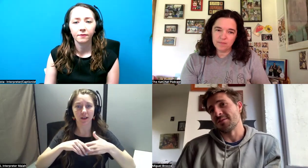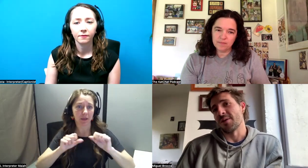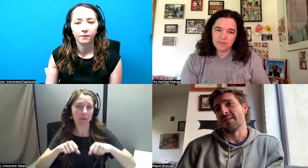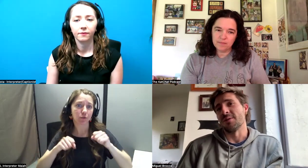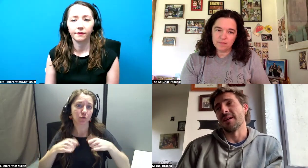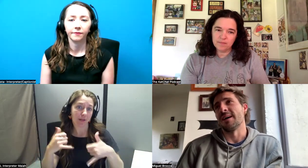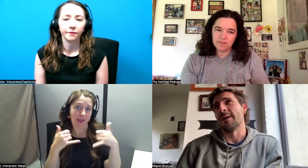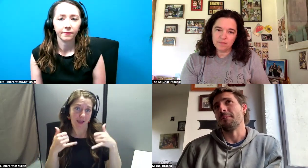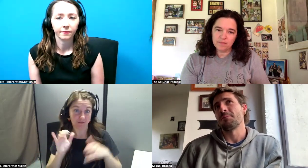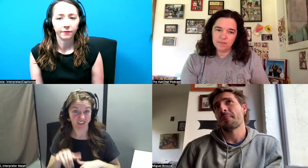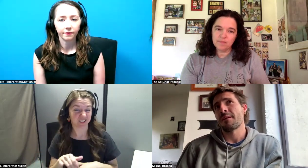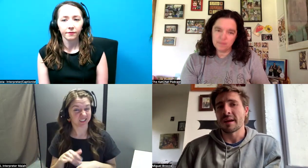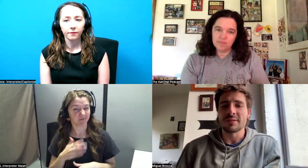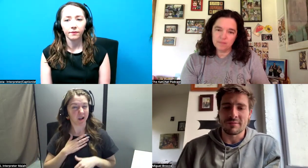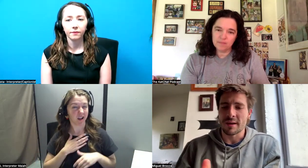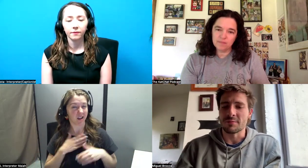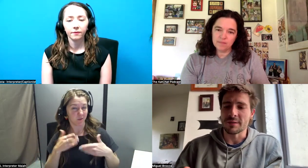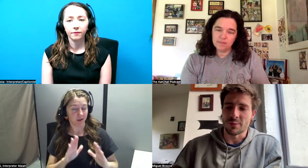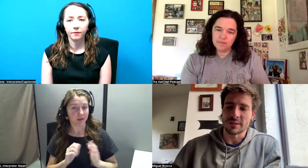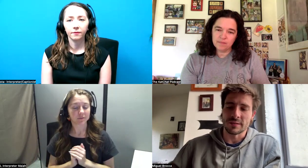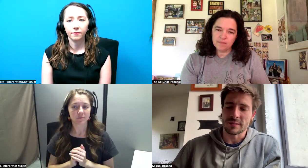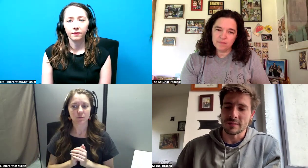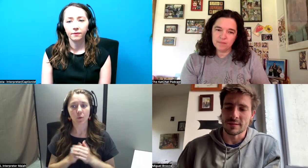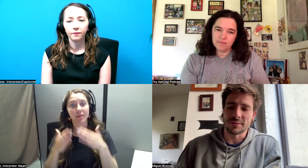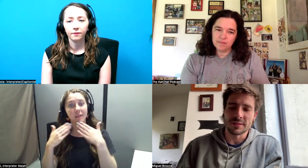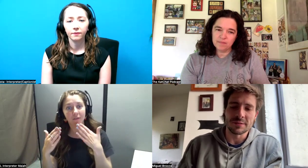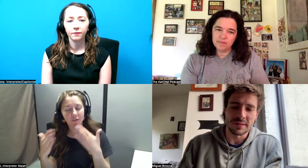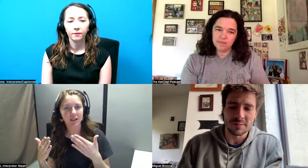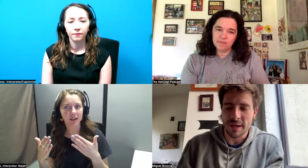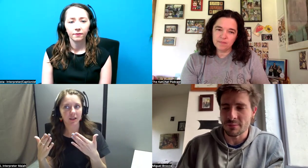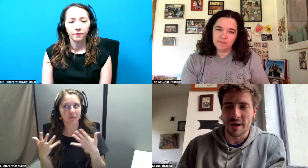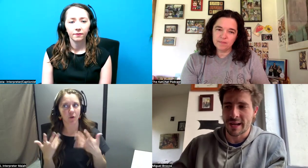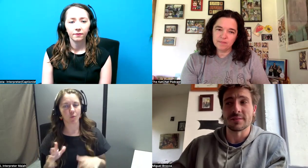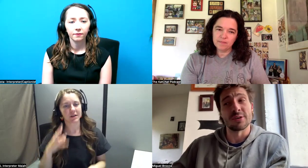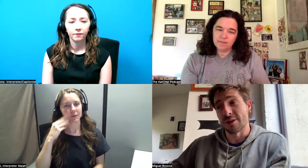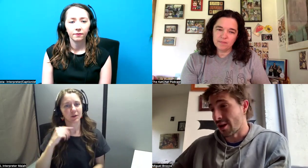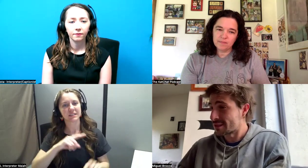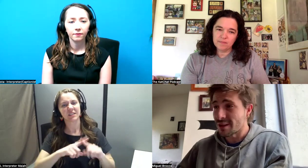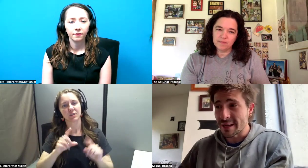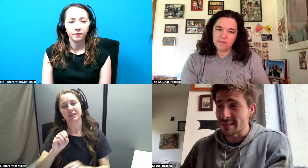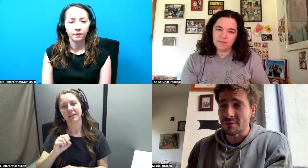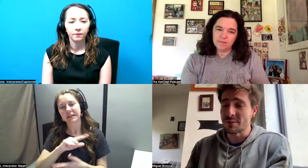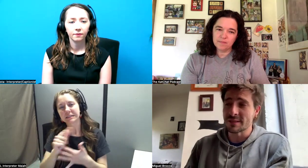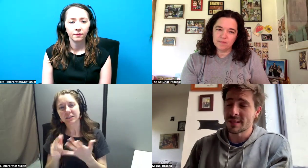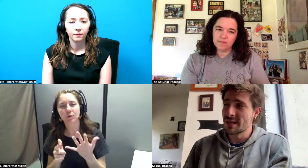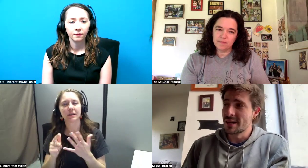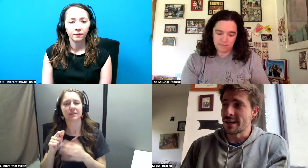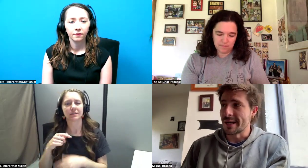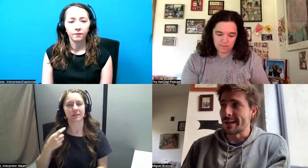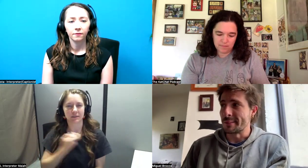That's just the way I do it. Thankfully, I've had already worked in different series in Spain where I had to learn lots of lines, and I've